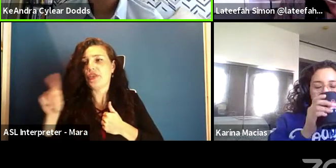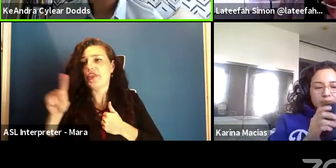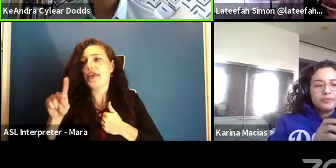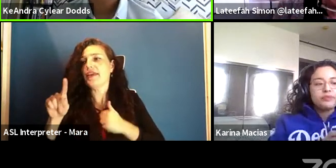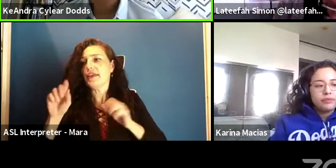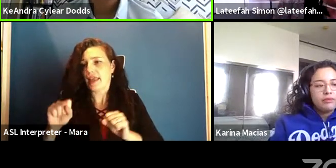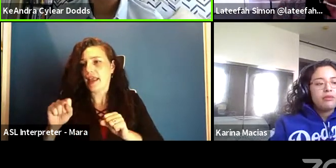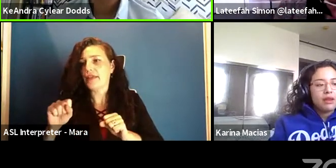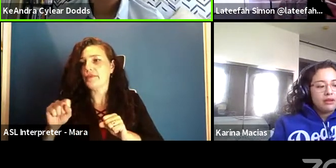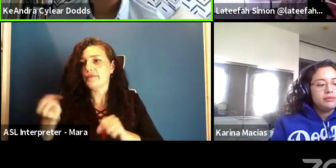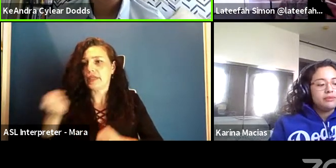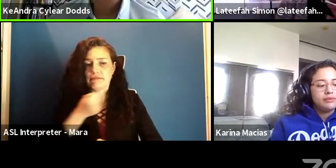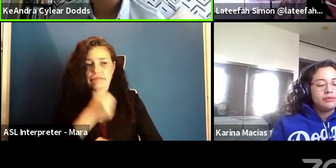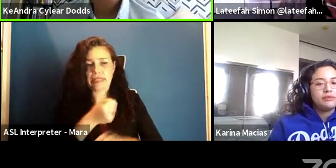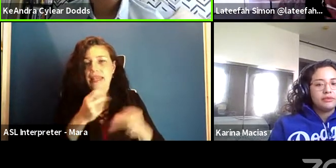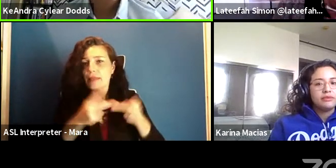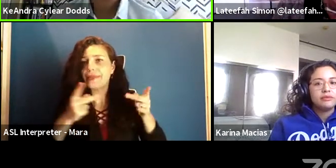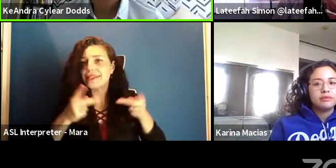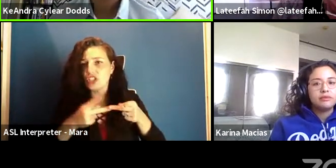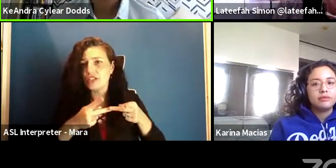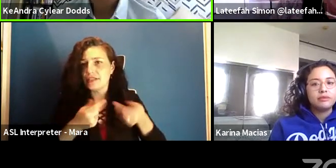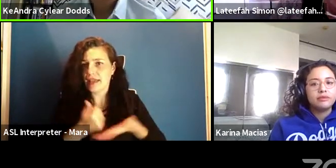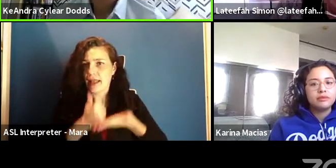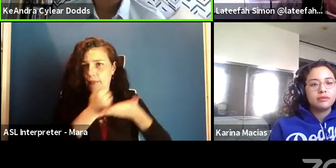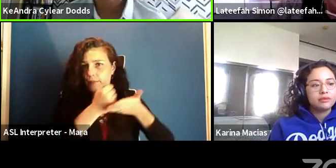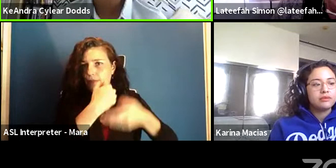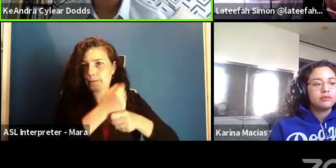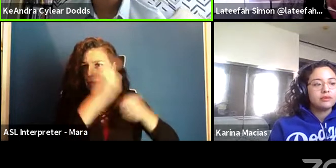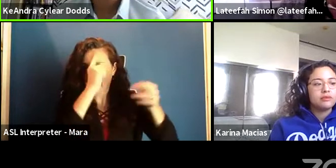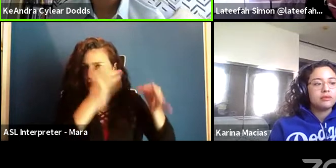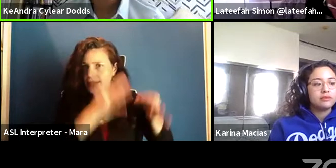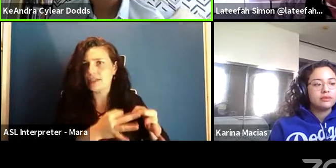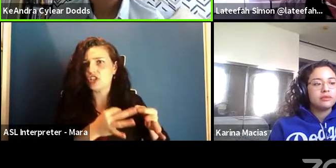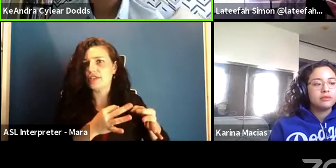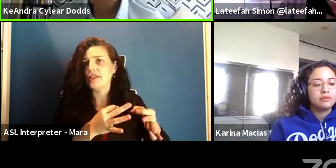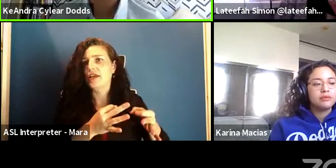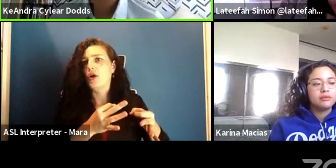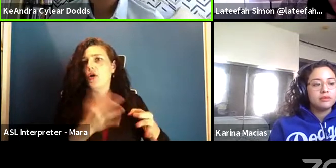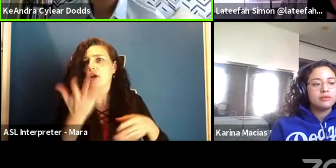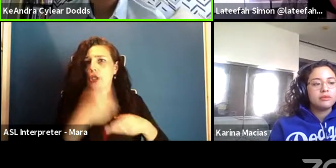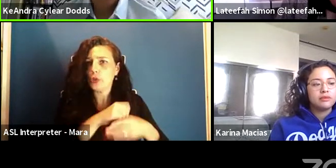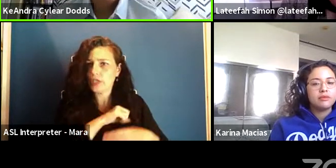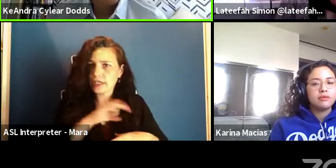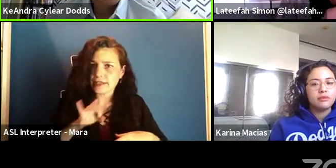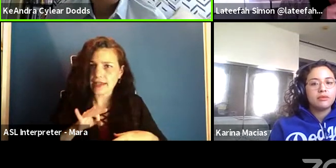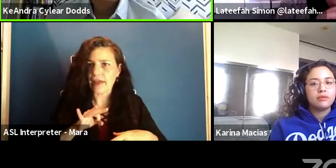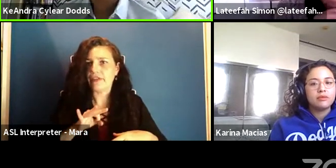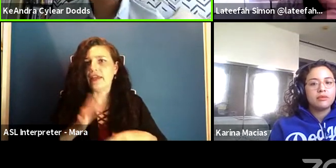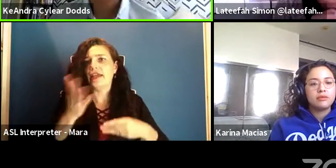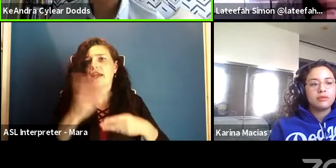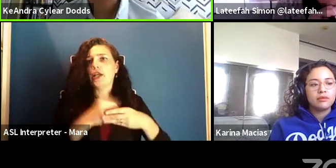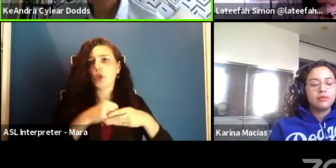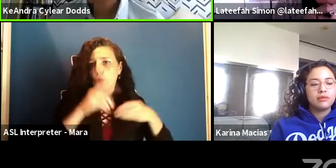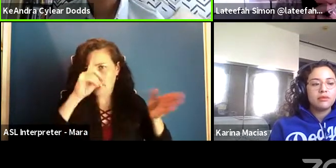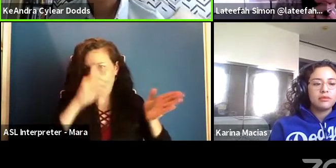it's, decision-making positions, the staffing, planning, all those different positions, because that's